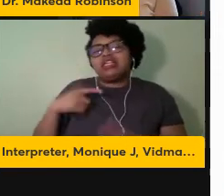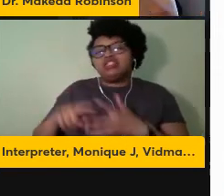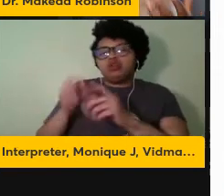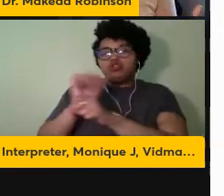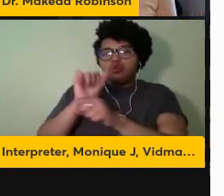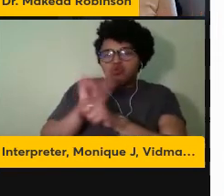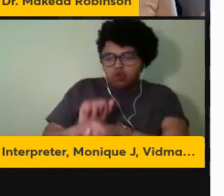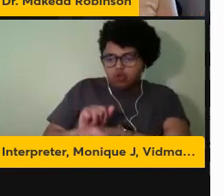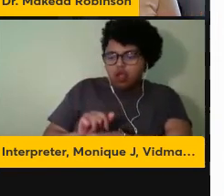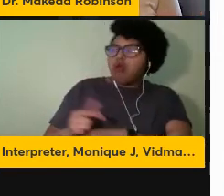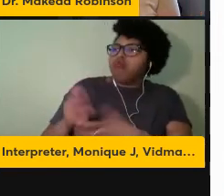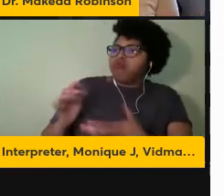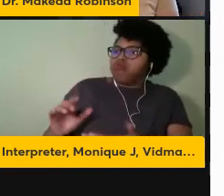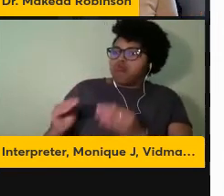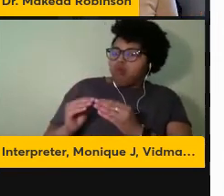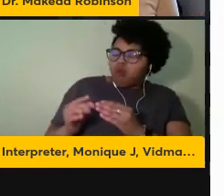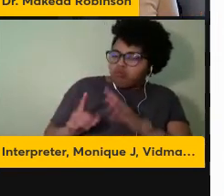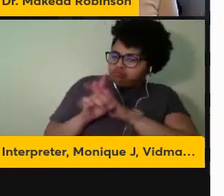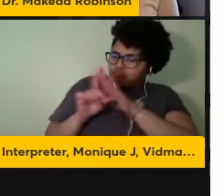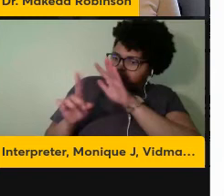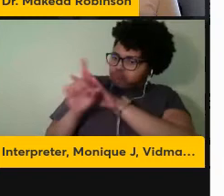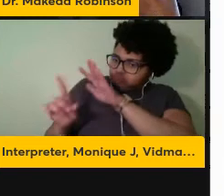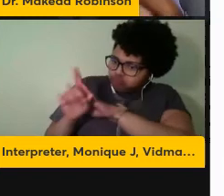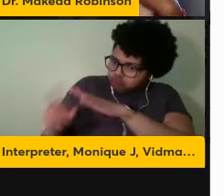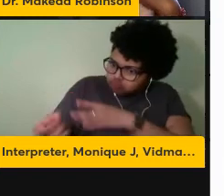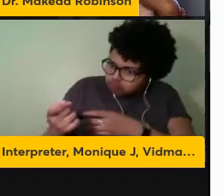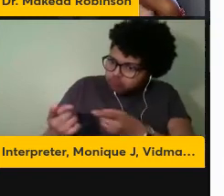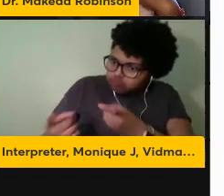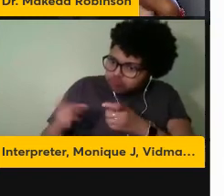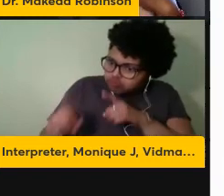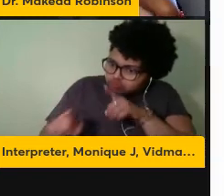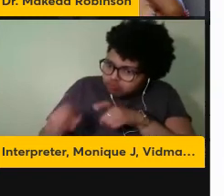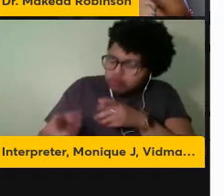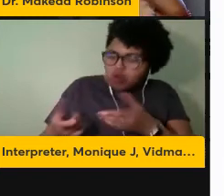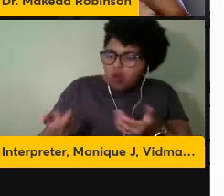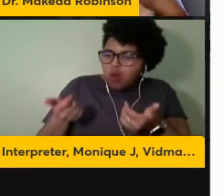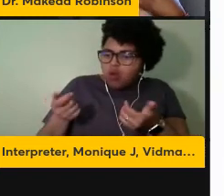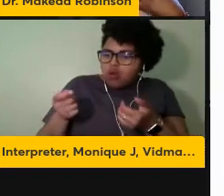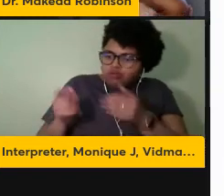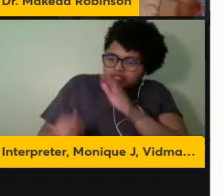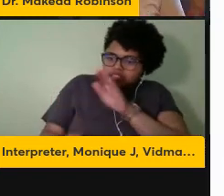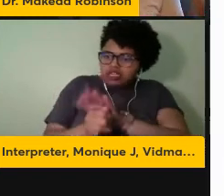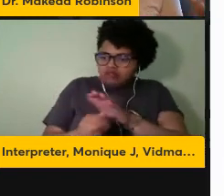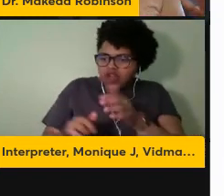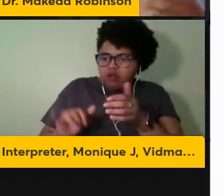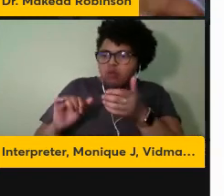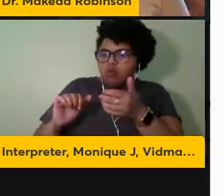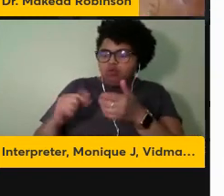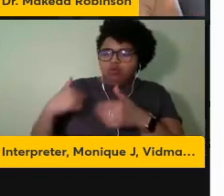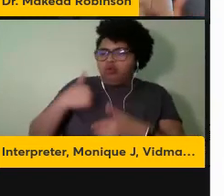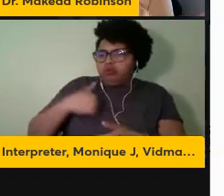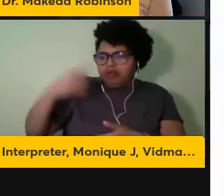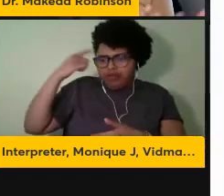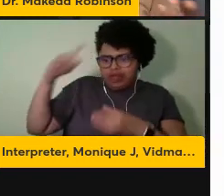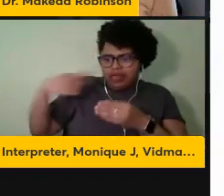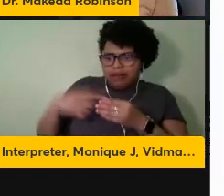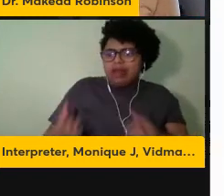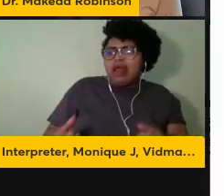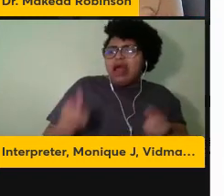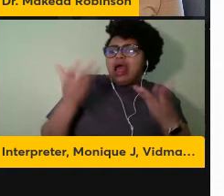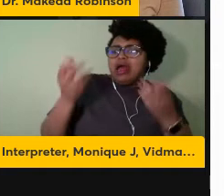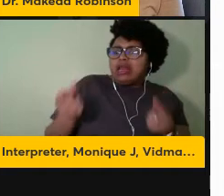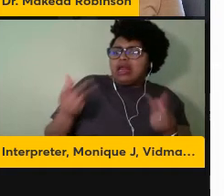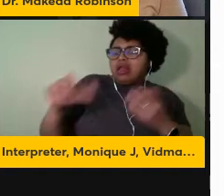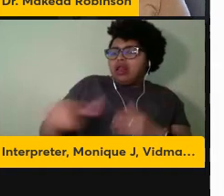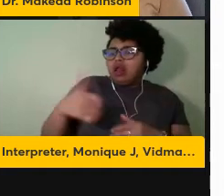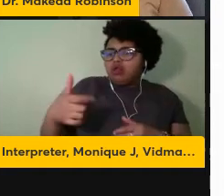more potential collaborations were identified where we were thinking more about many other questions that we could ask